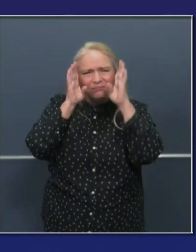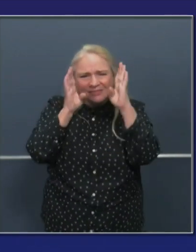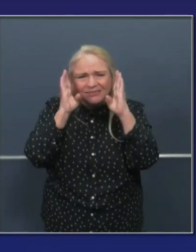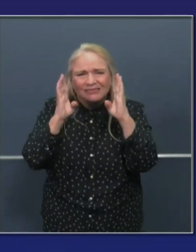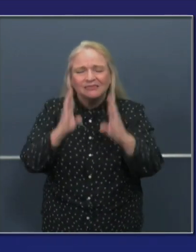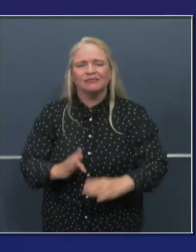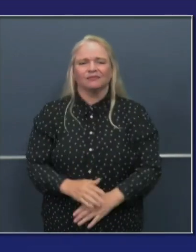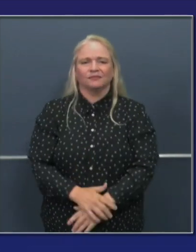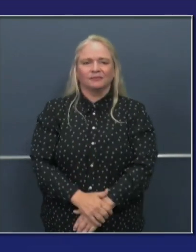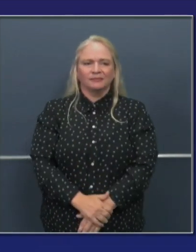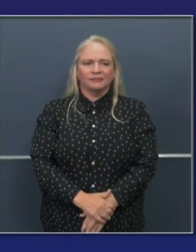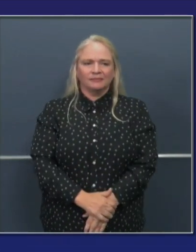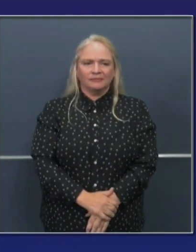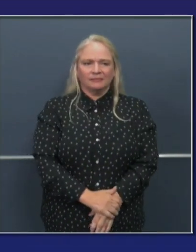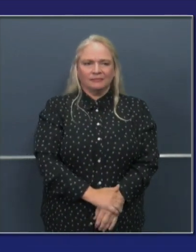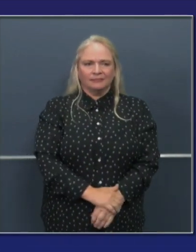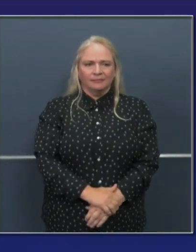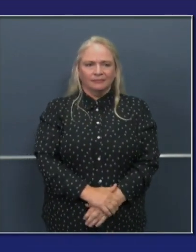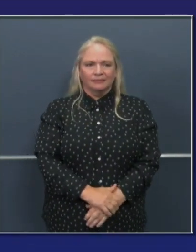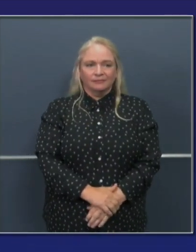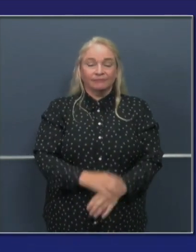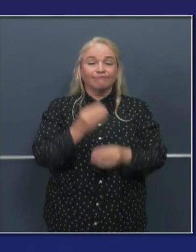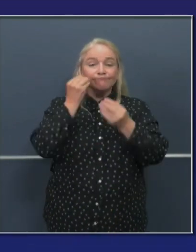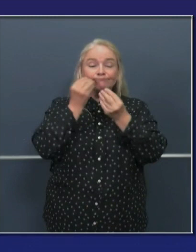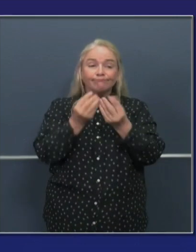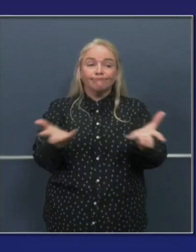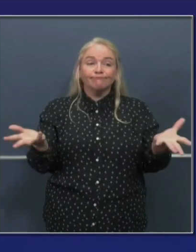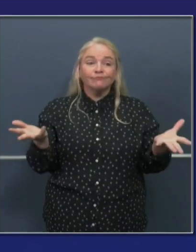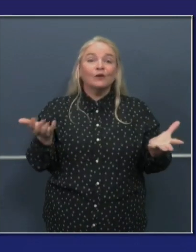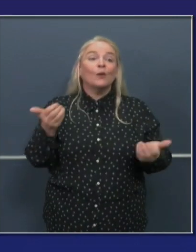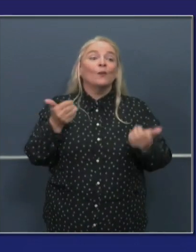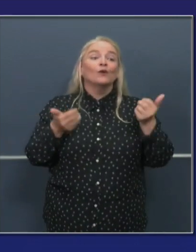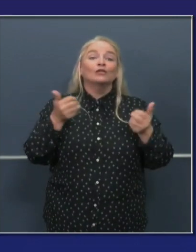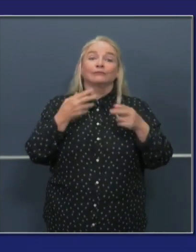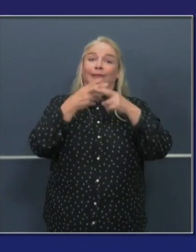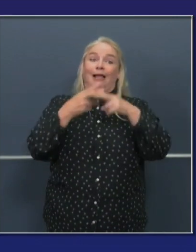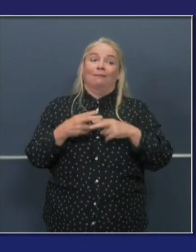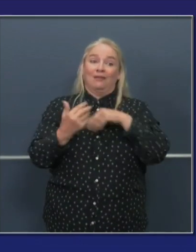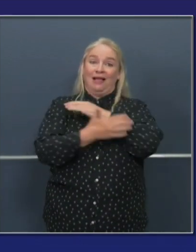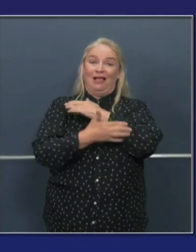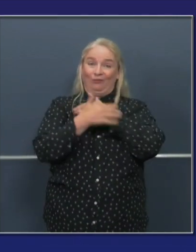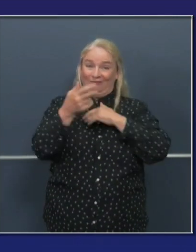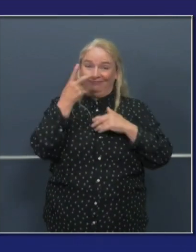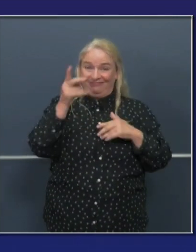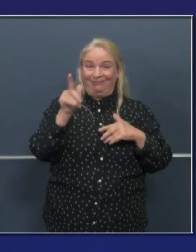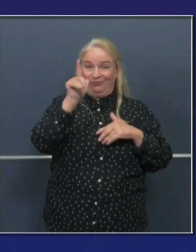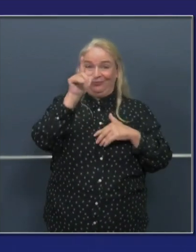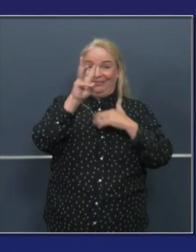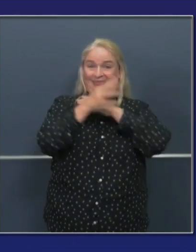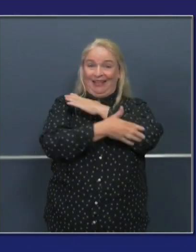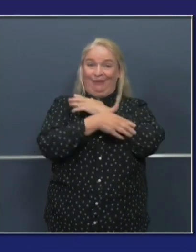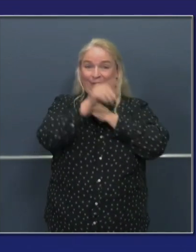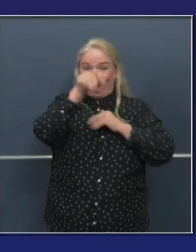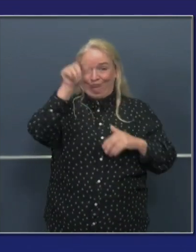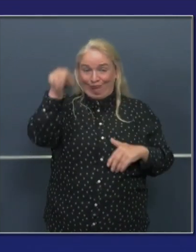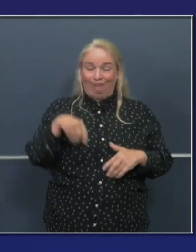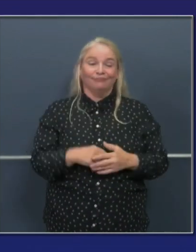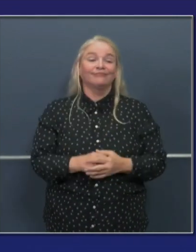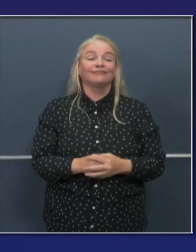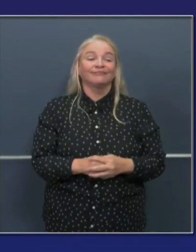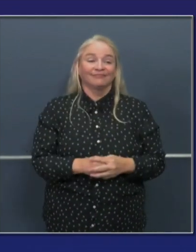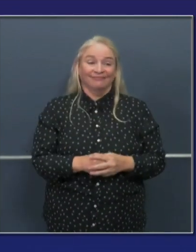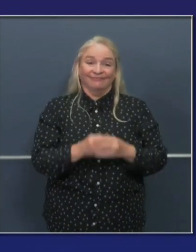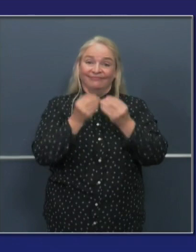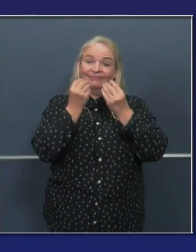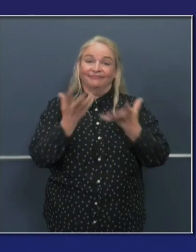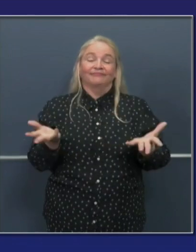transmission, we have been transparent in terms of providing a list to you on a consistent basis of counties that we're monitoring